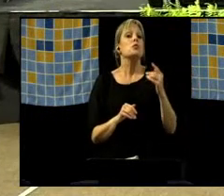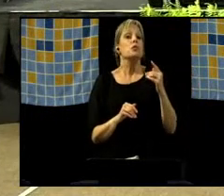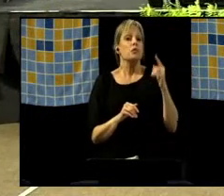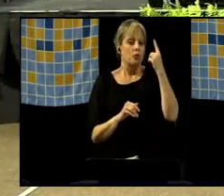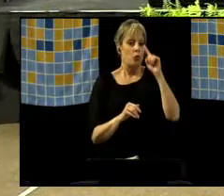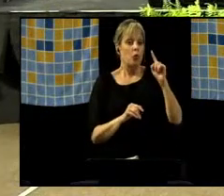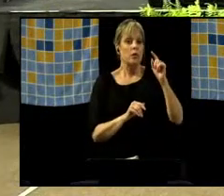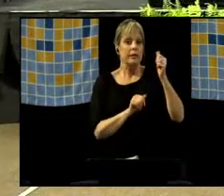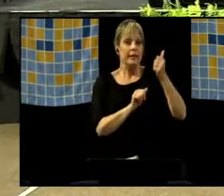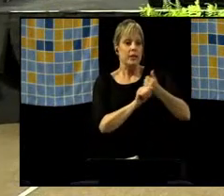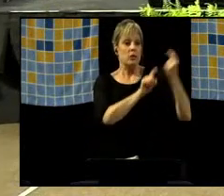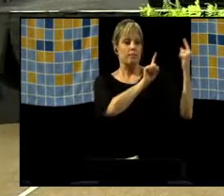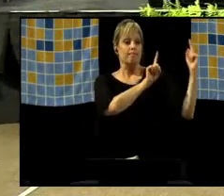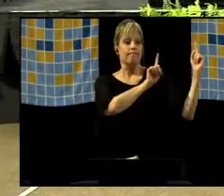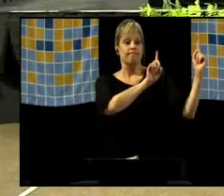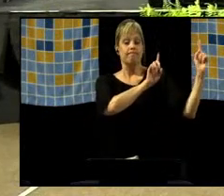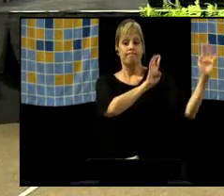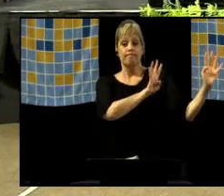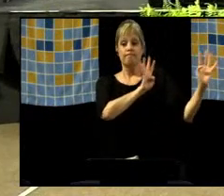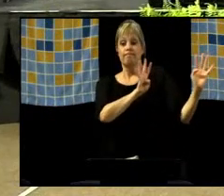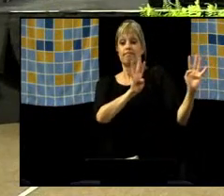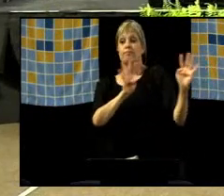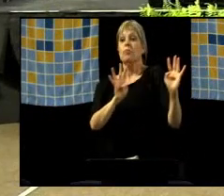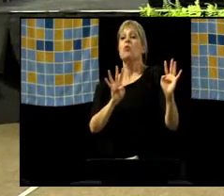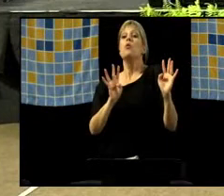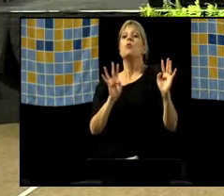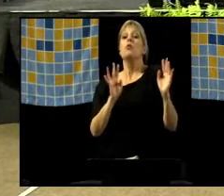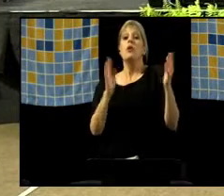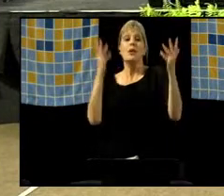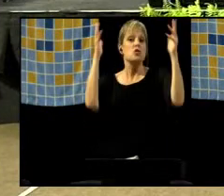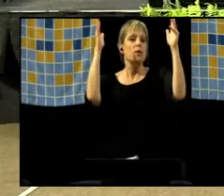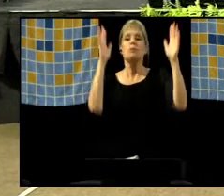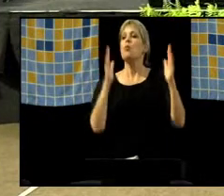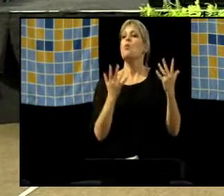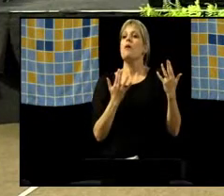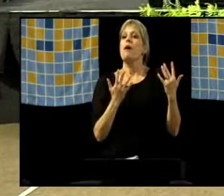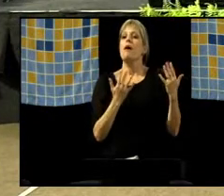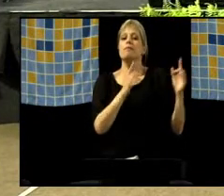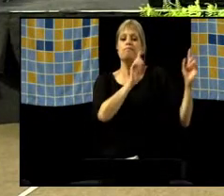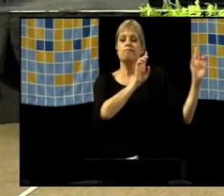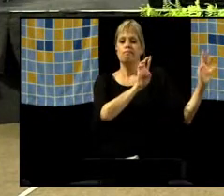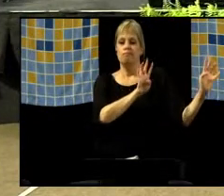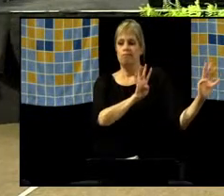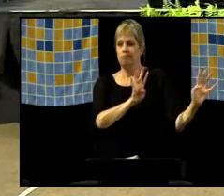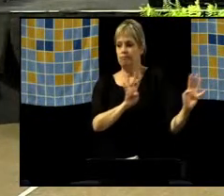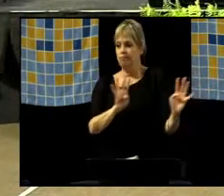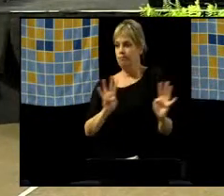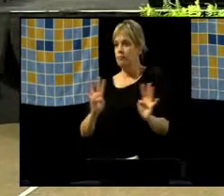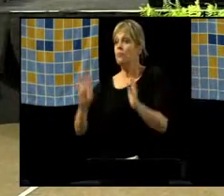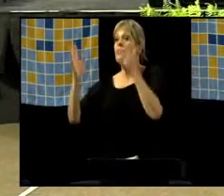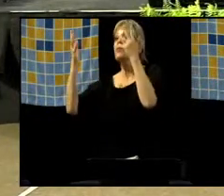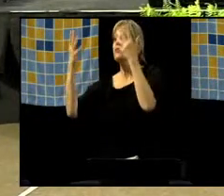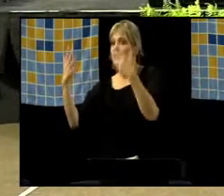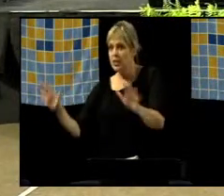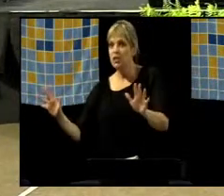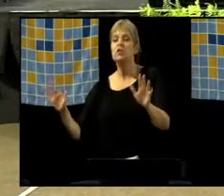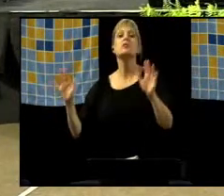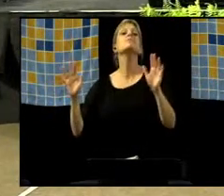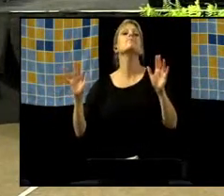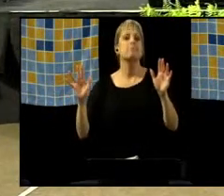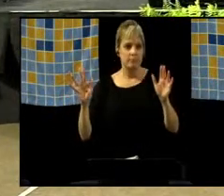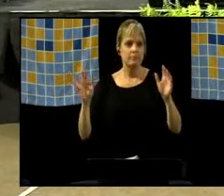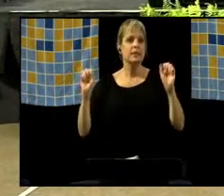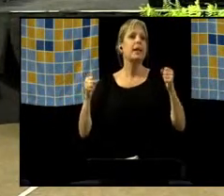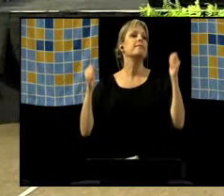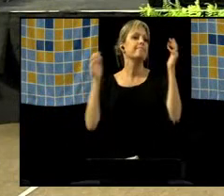presentations, please hold your applause, remarks, and cheering until each group of graduates has been recognized. Abiding by